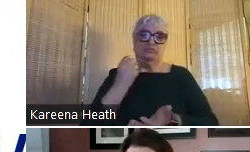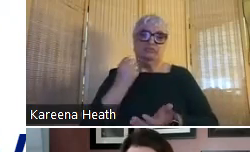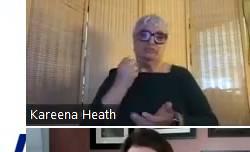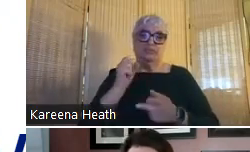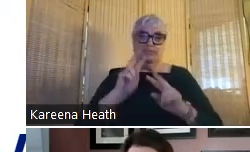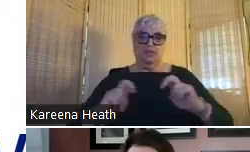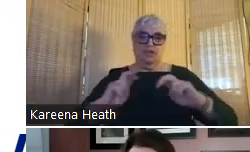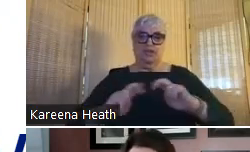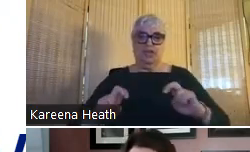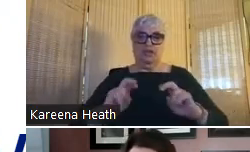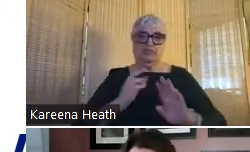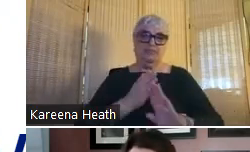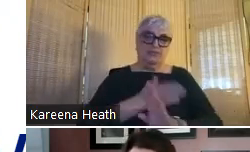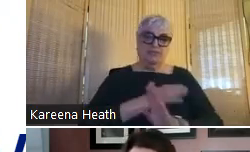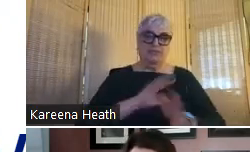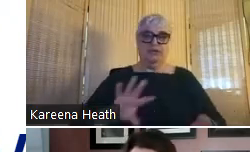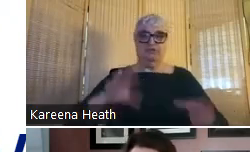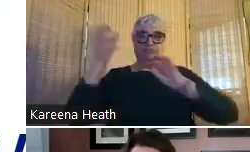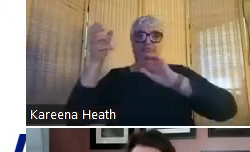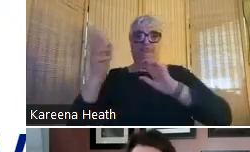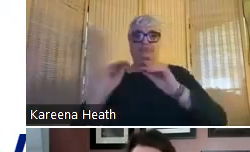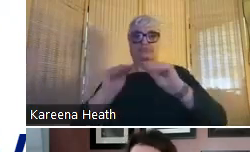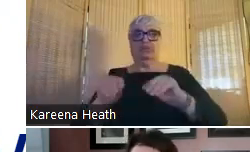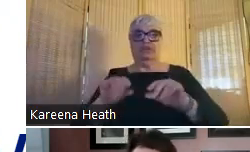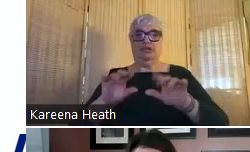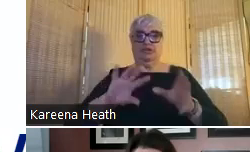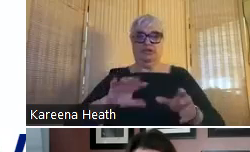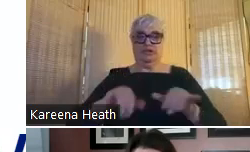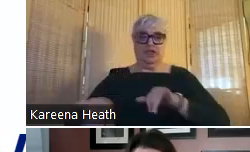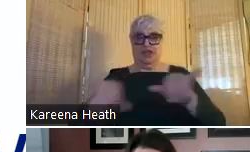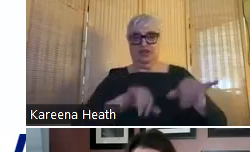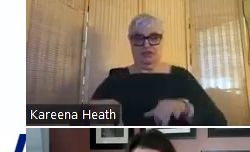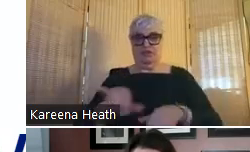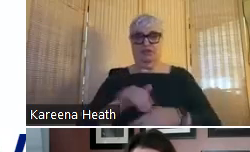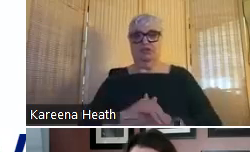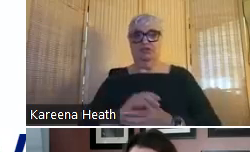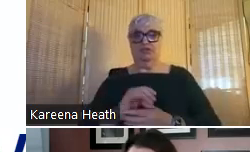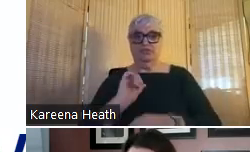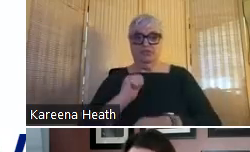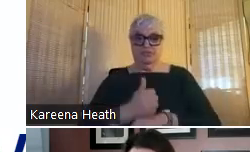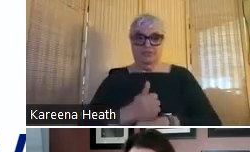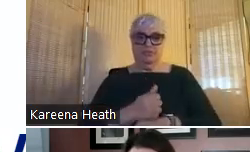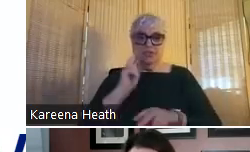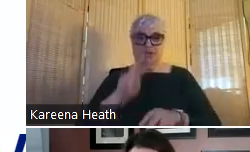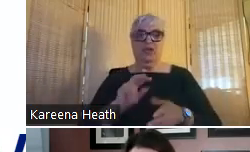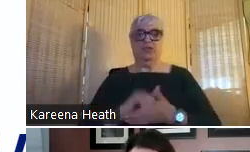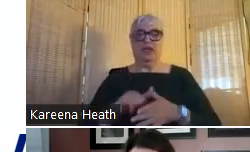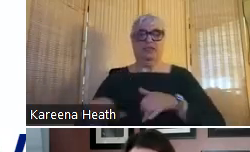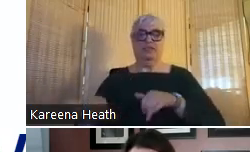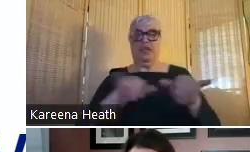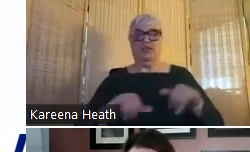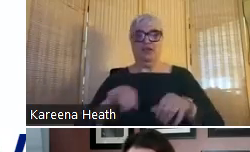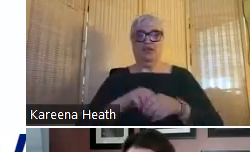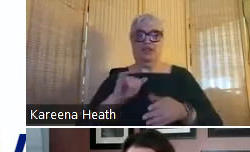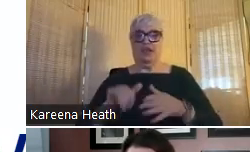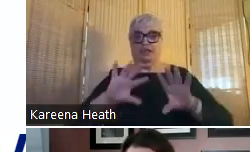that proactively before that standard is put in place. So please take a look at that particular standard within this section